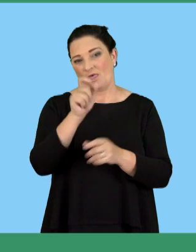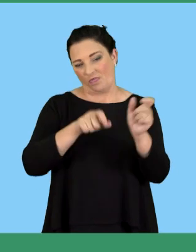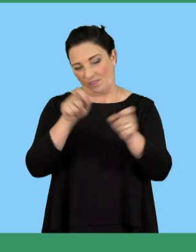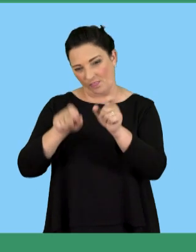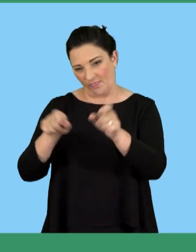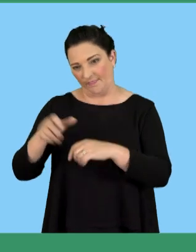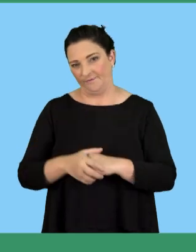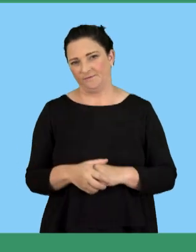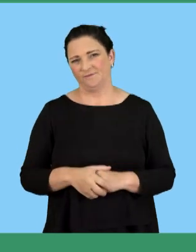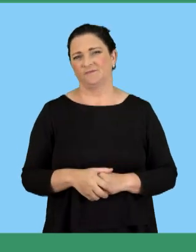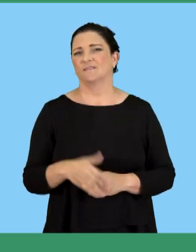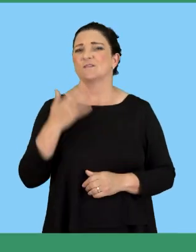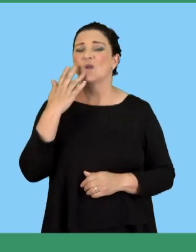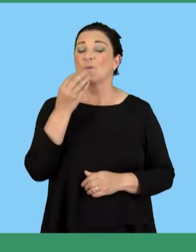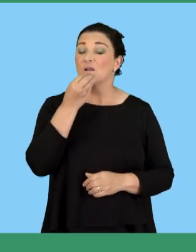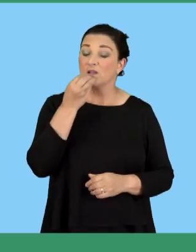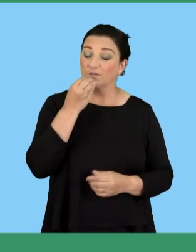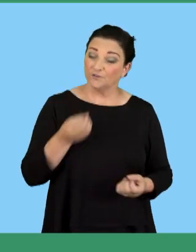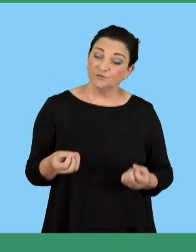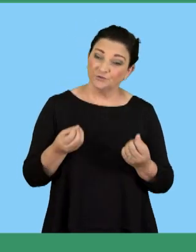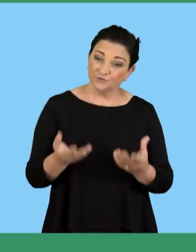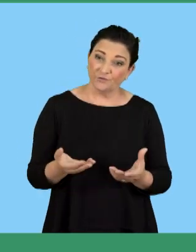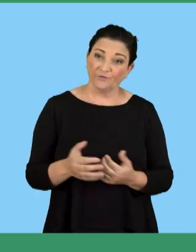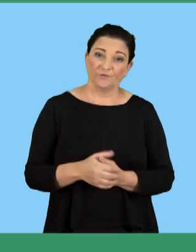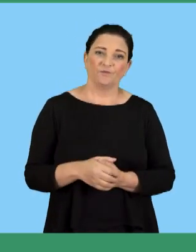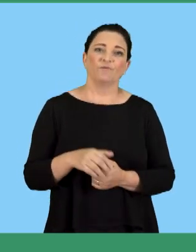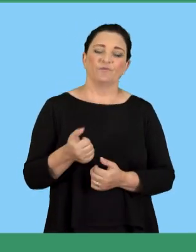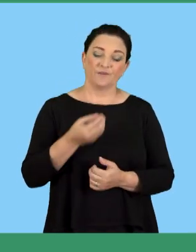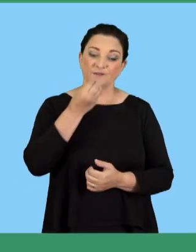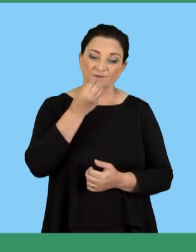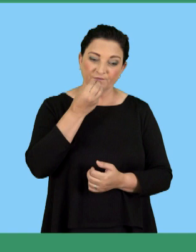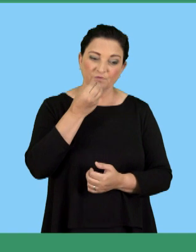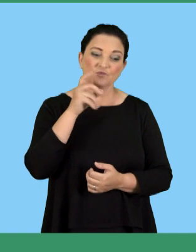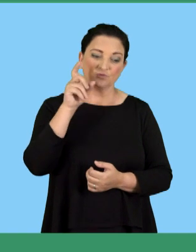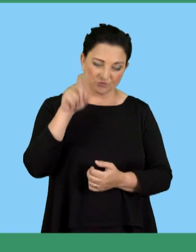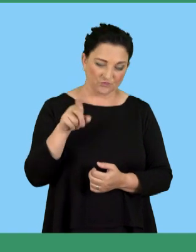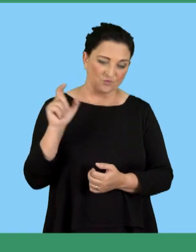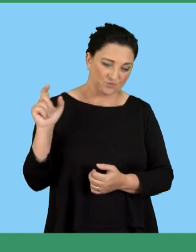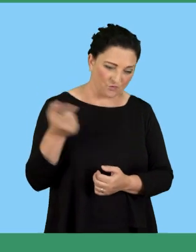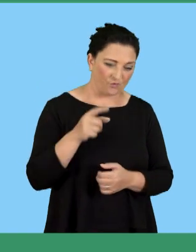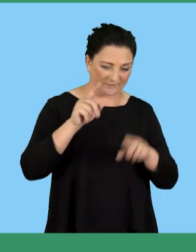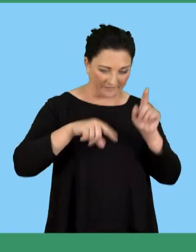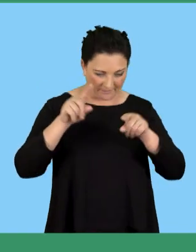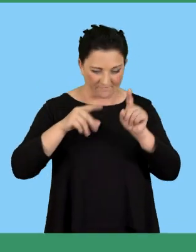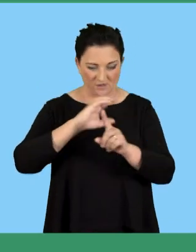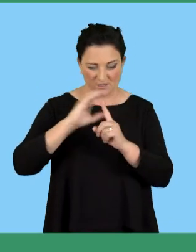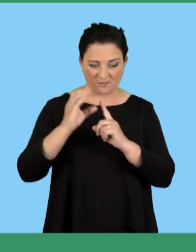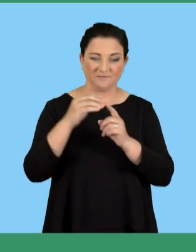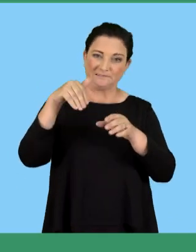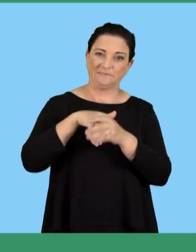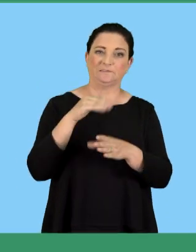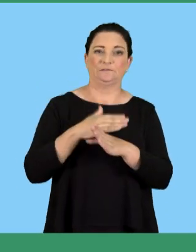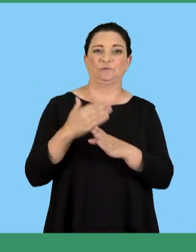Then we also talked about ways to promote social and cultural rights in the workplace. Then we looked into the implications